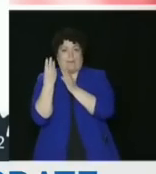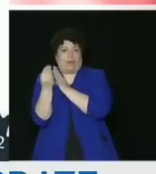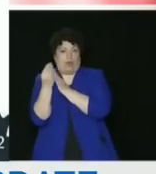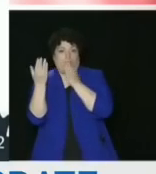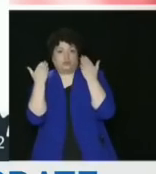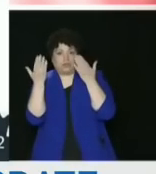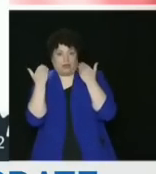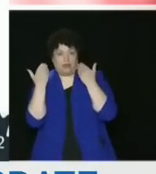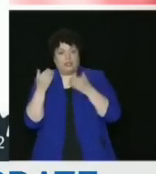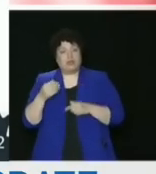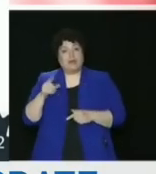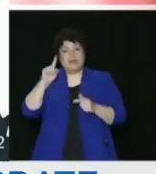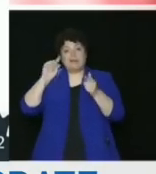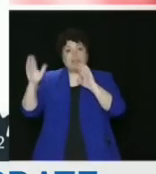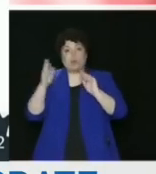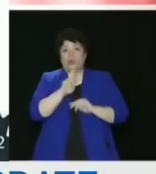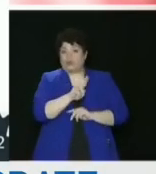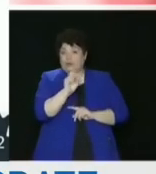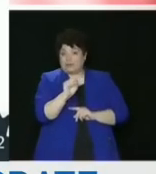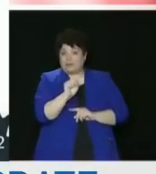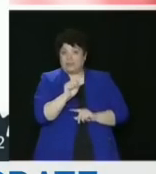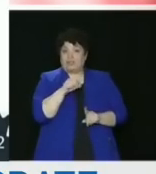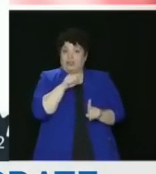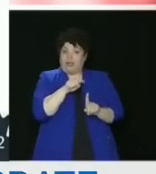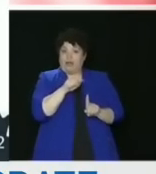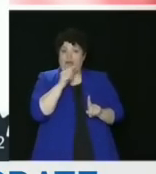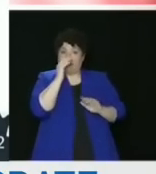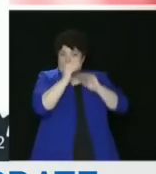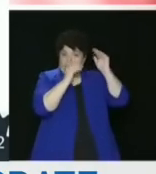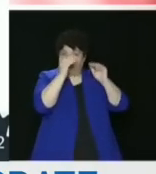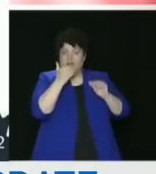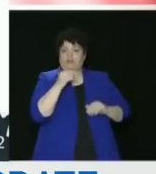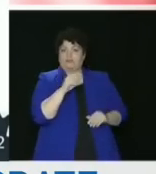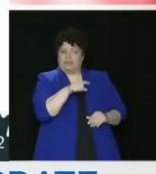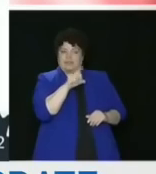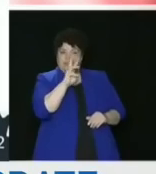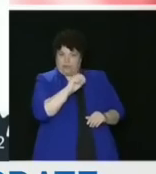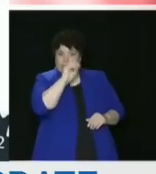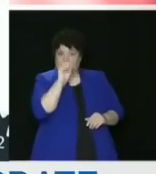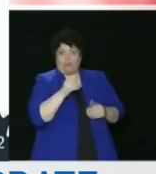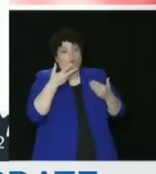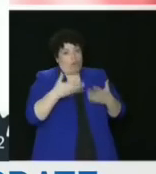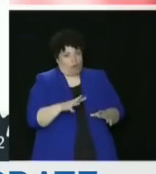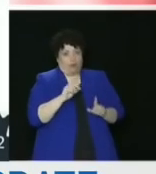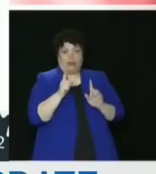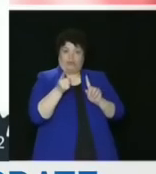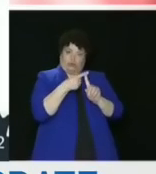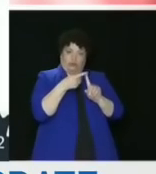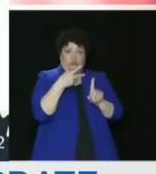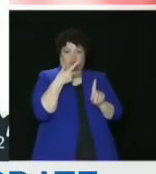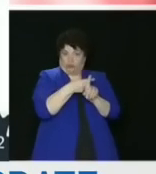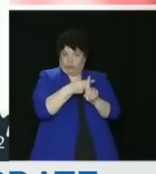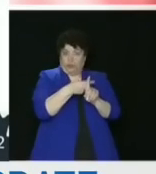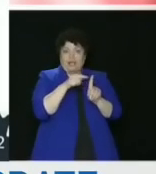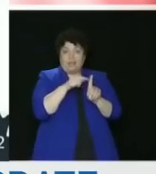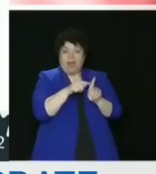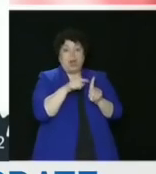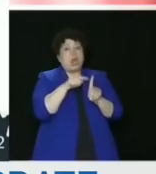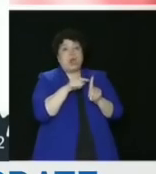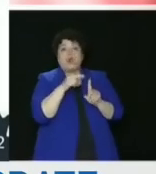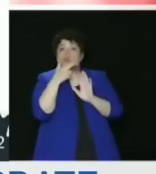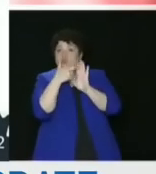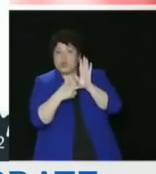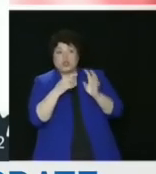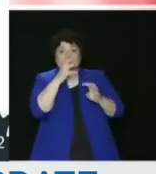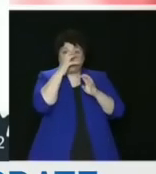of adult population in the United States has also received a first dose, but with less stringent public health measures in place in many